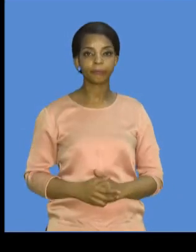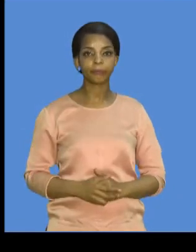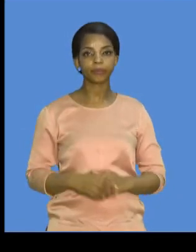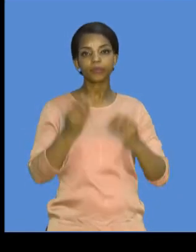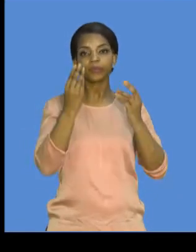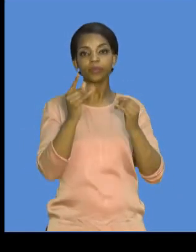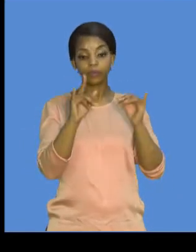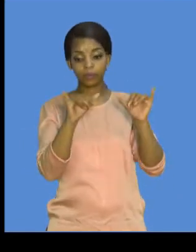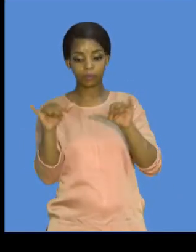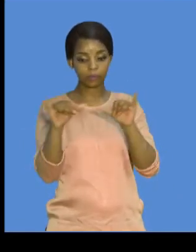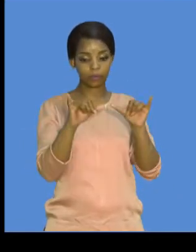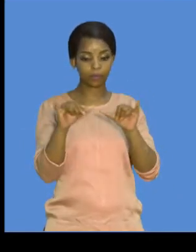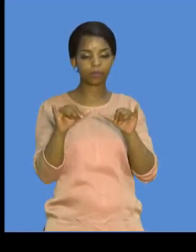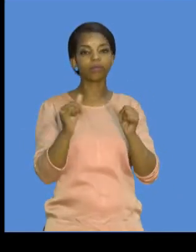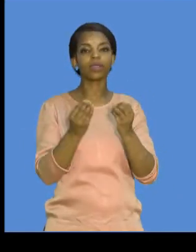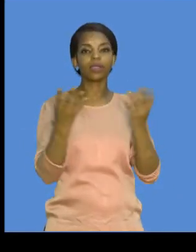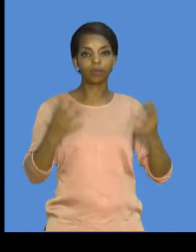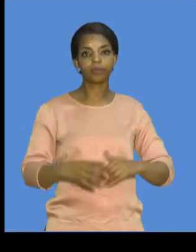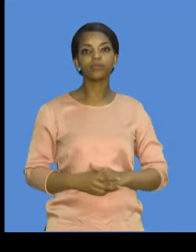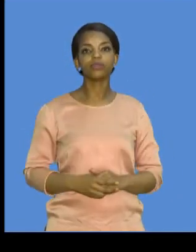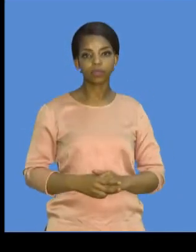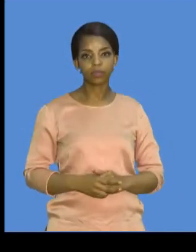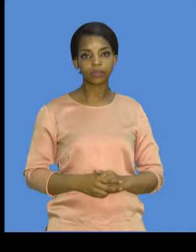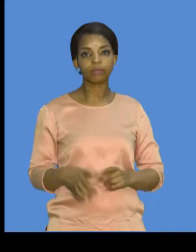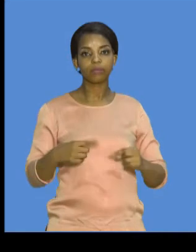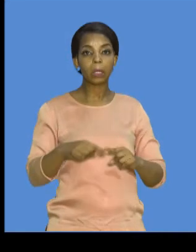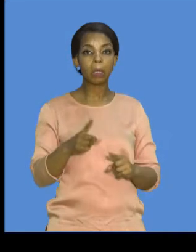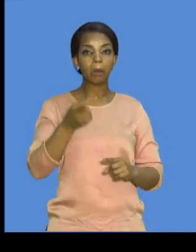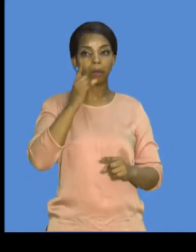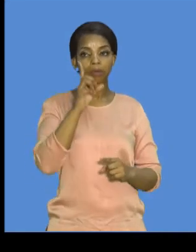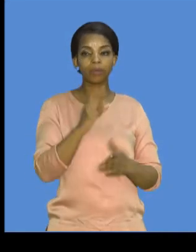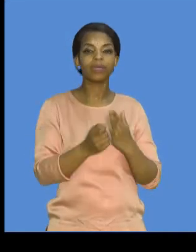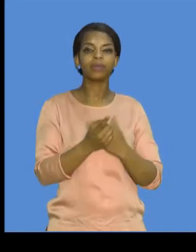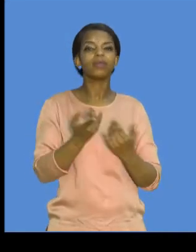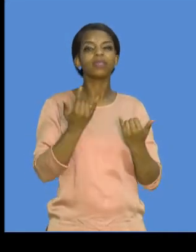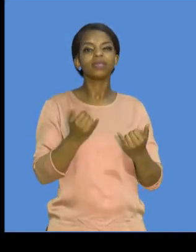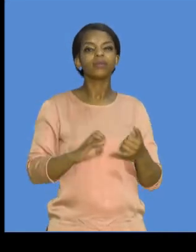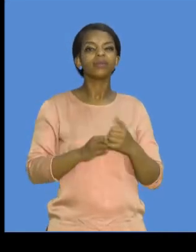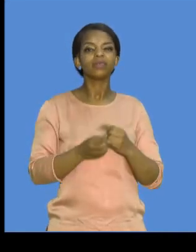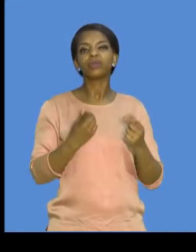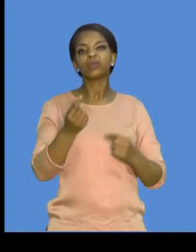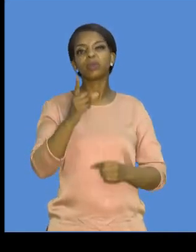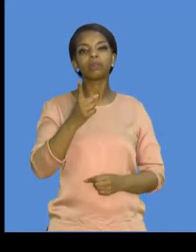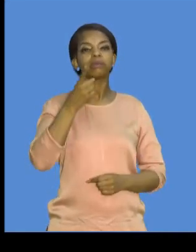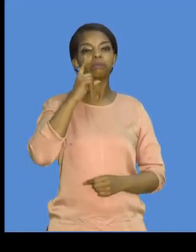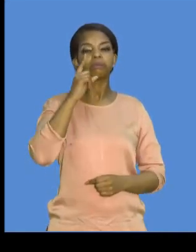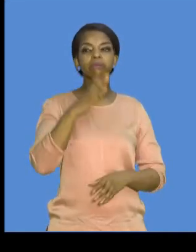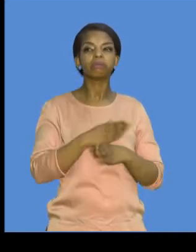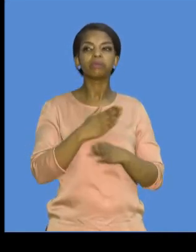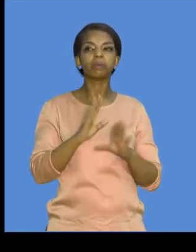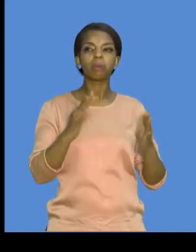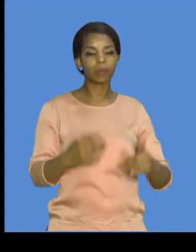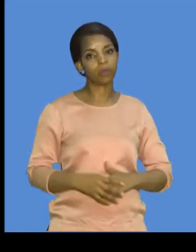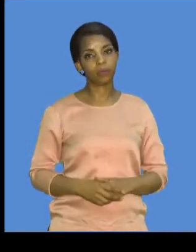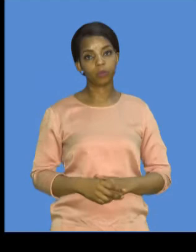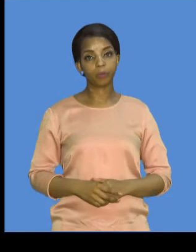do under our geometric pattern. But this is just us still trying to explore this. So this will be